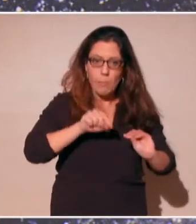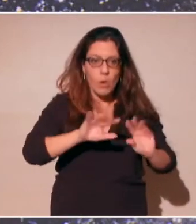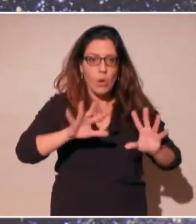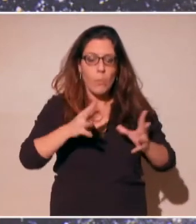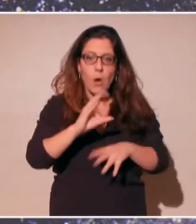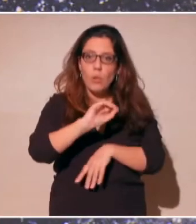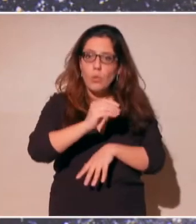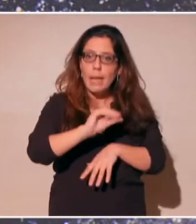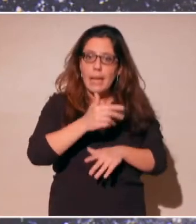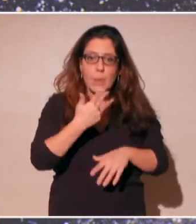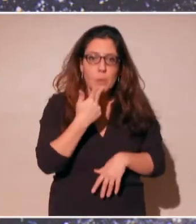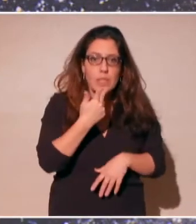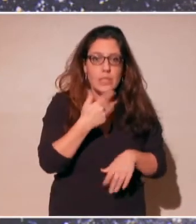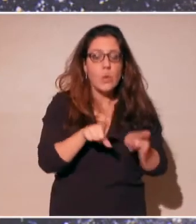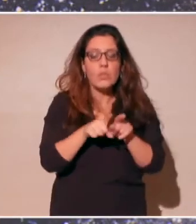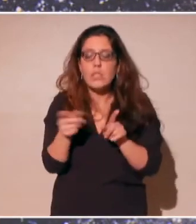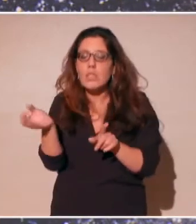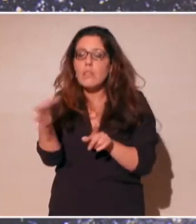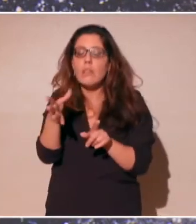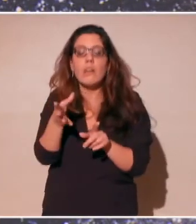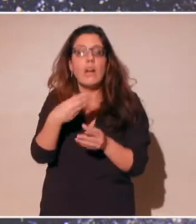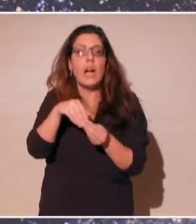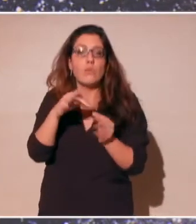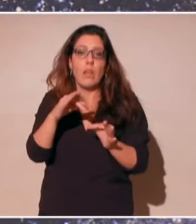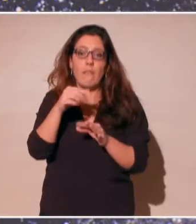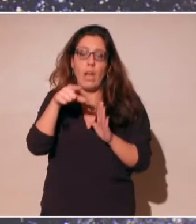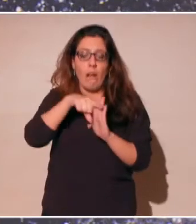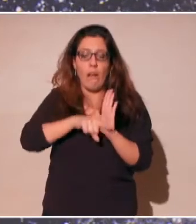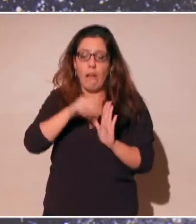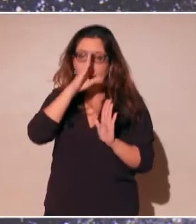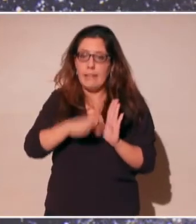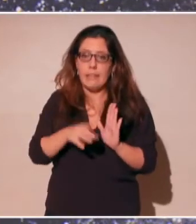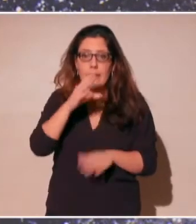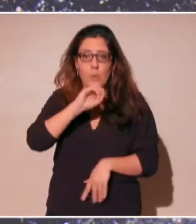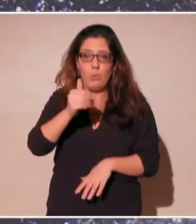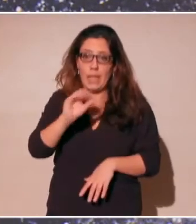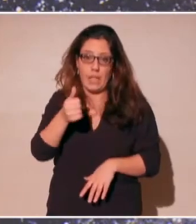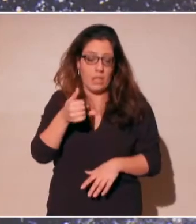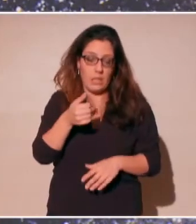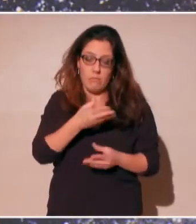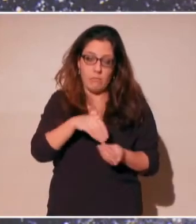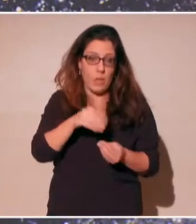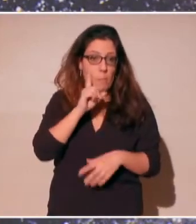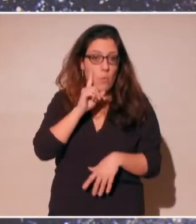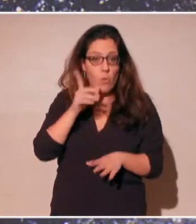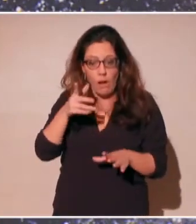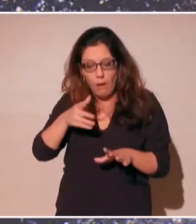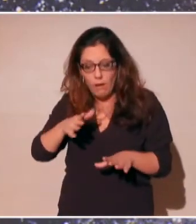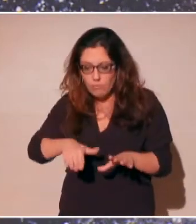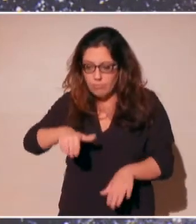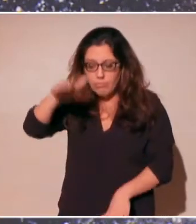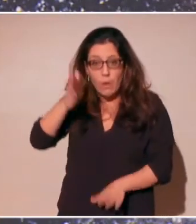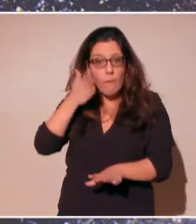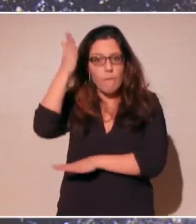to understand these technologies. We're also going to be training children and students on digital